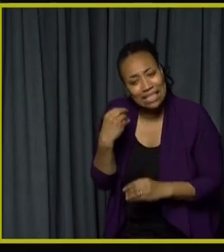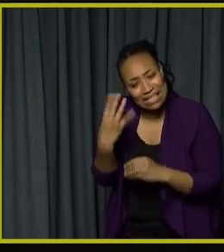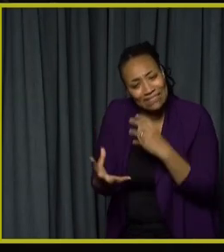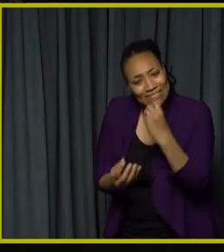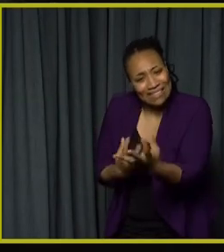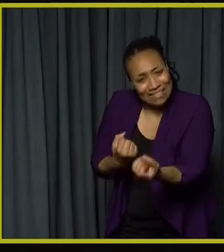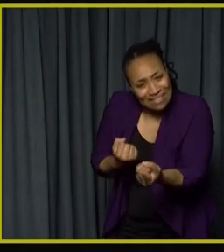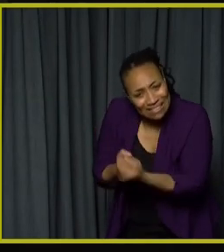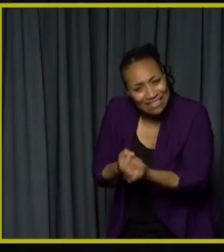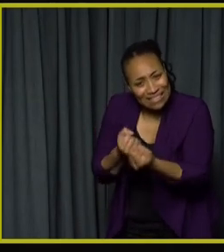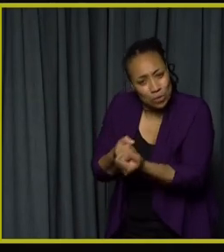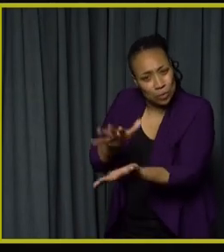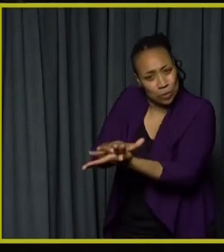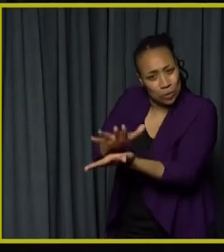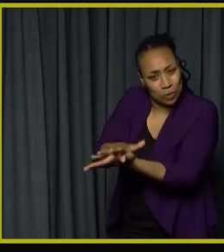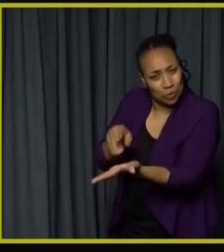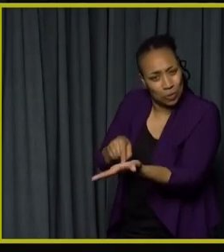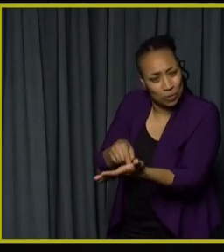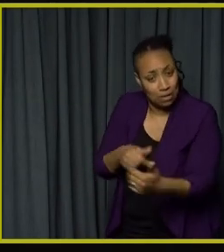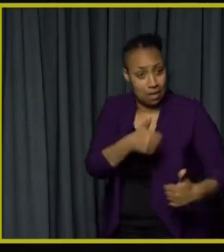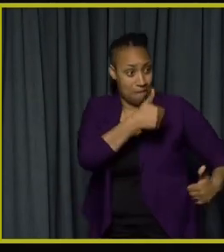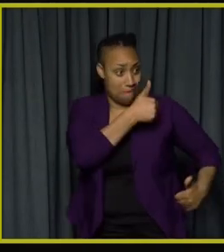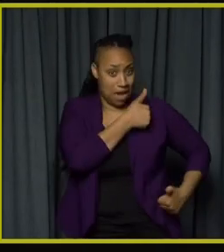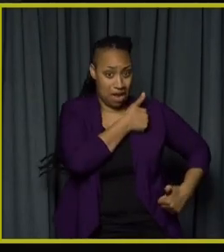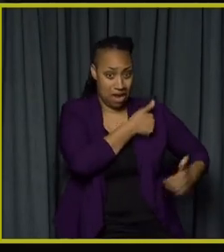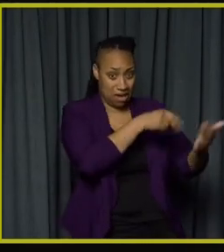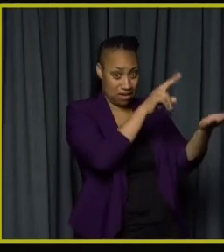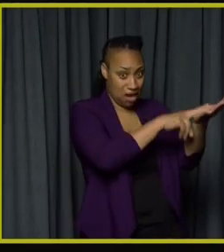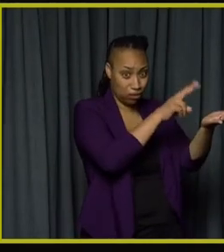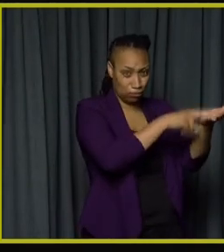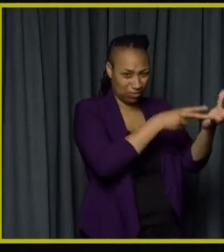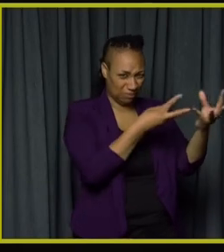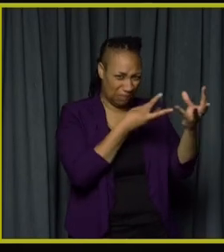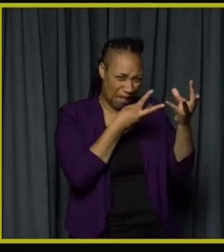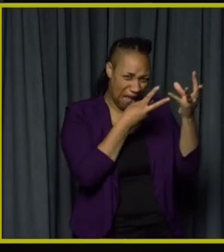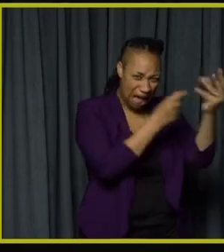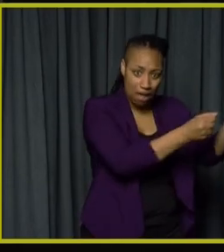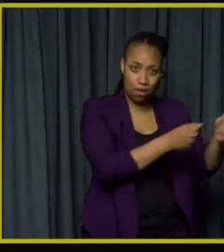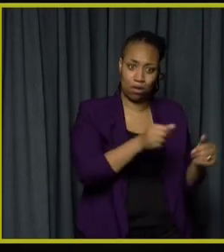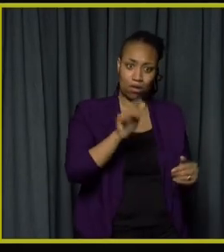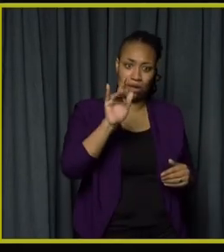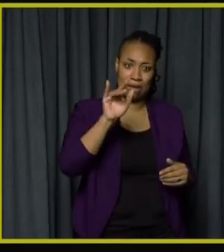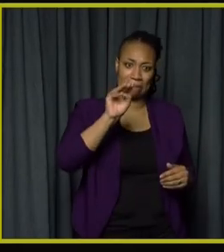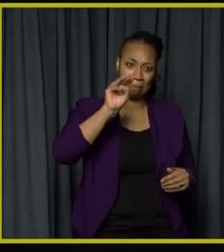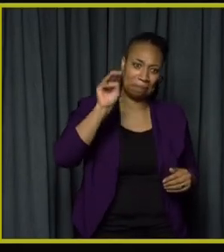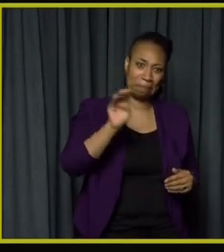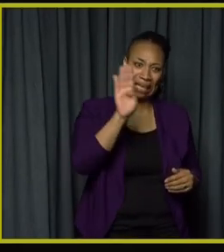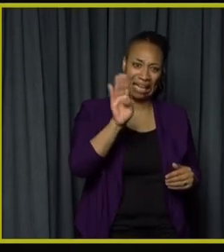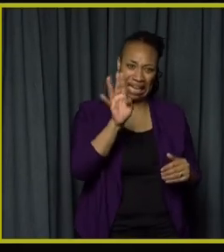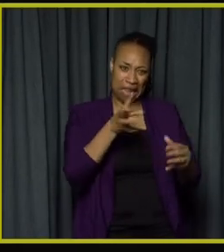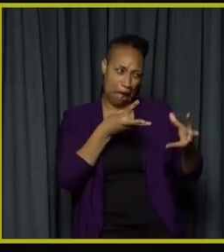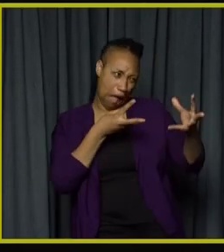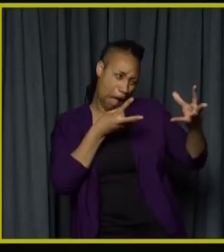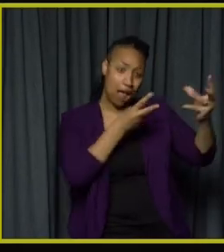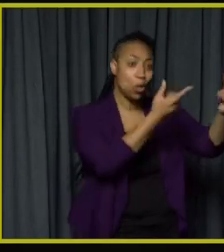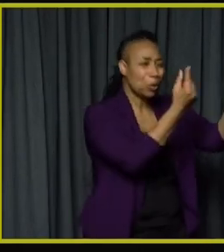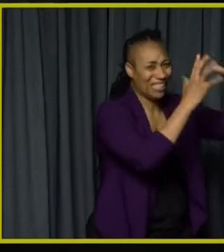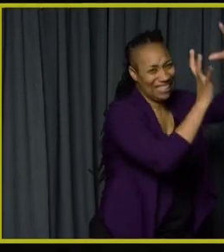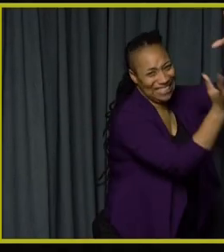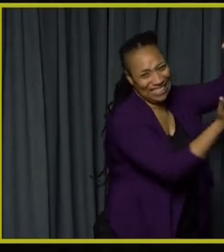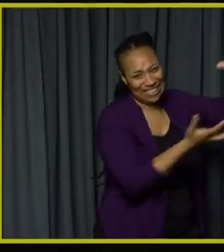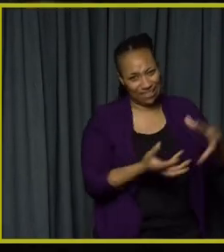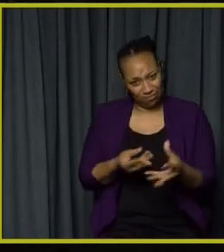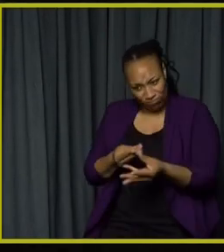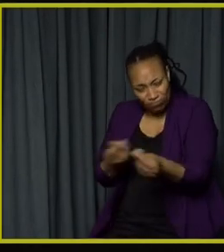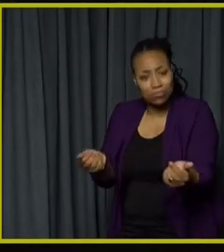have $25 billion to expand Medicaid in the 14 states that haven't already done so under the Affordable Care Act.